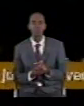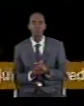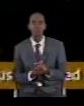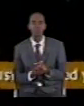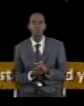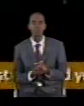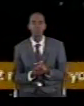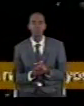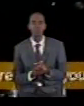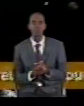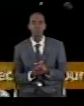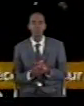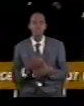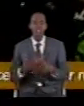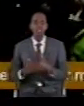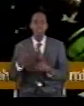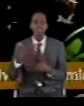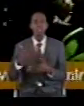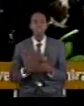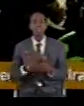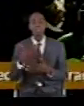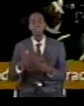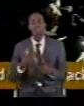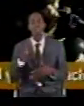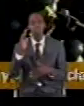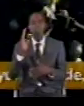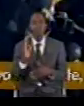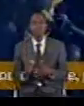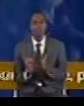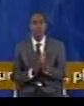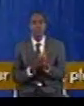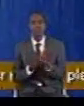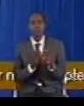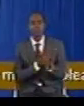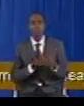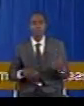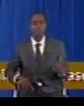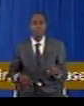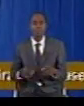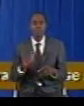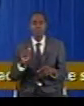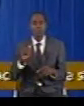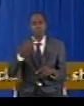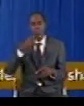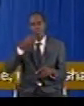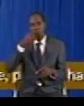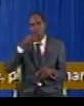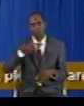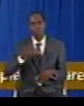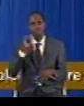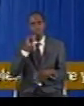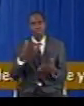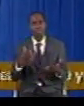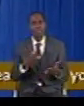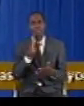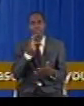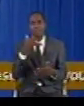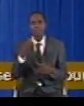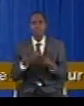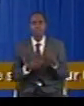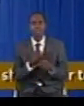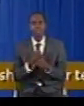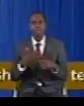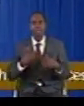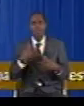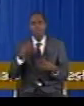Next testifier. Praise the Lord. The little girl standing beside me here is 10 years old, and we have the father